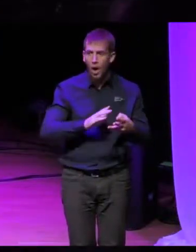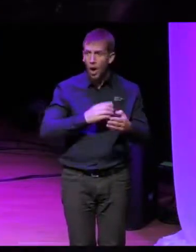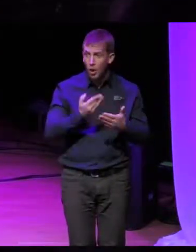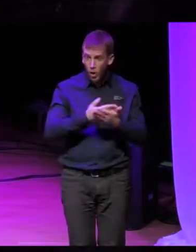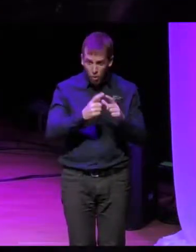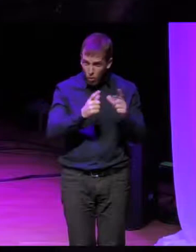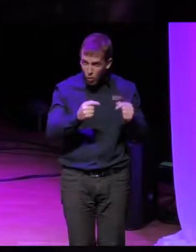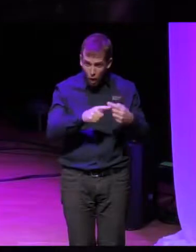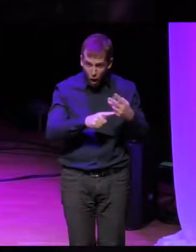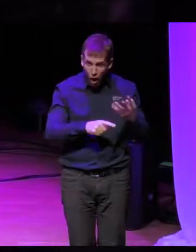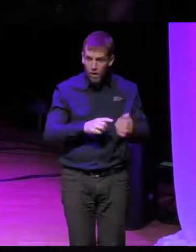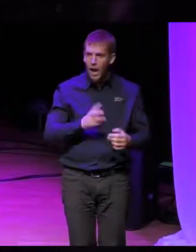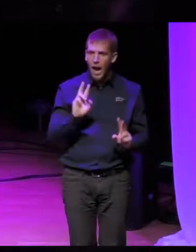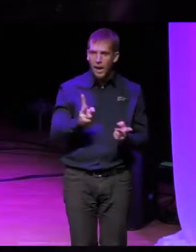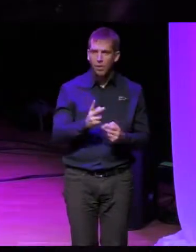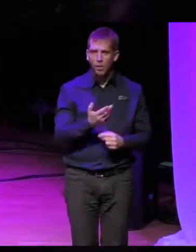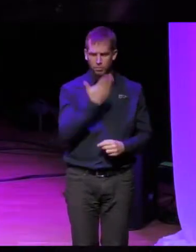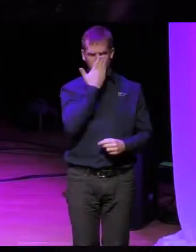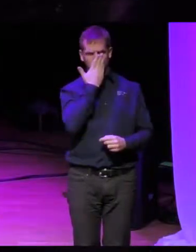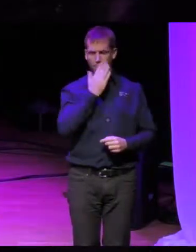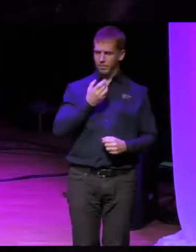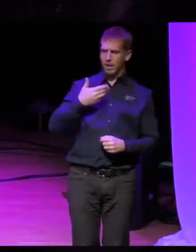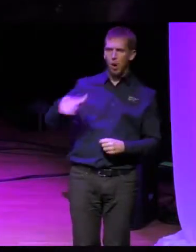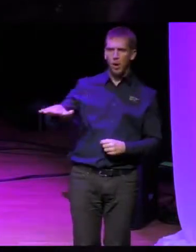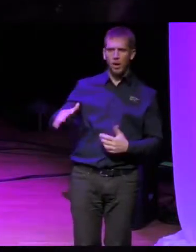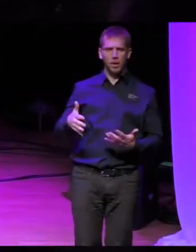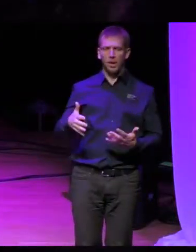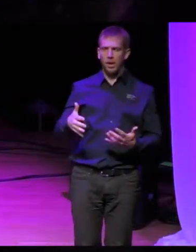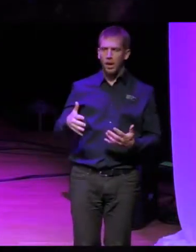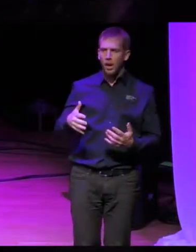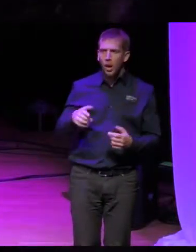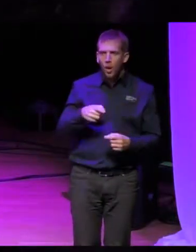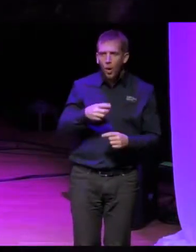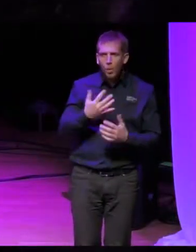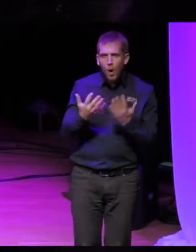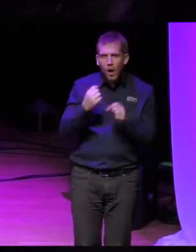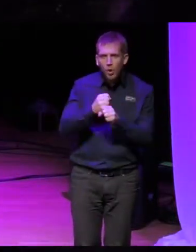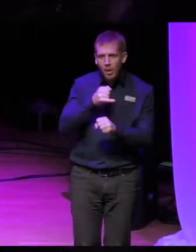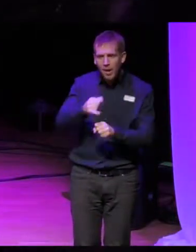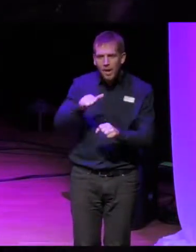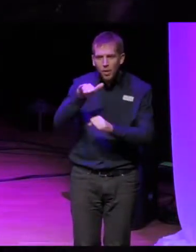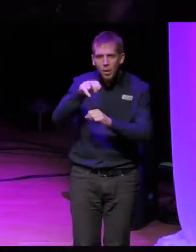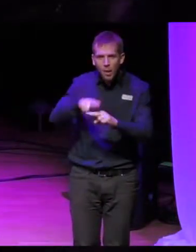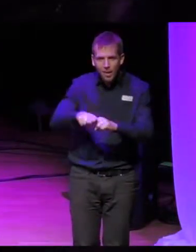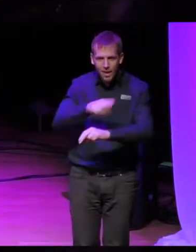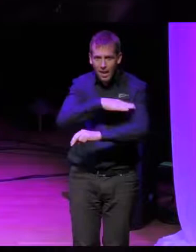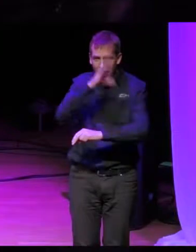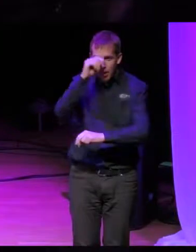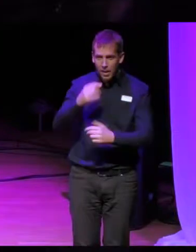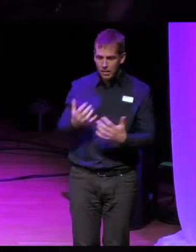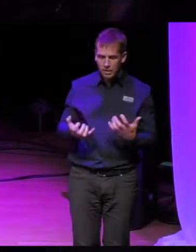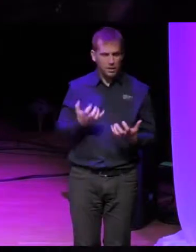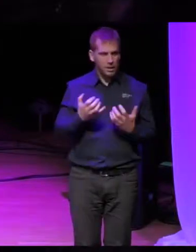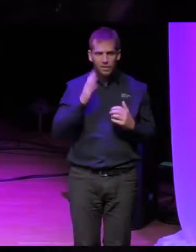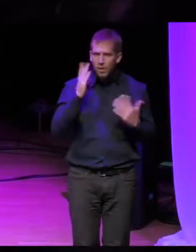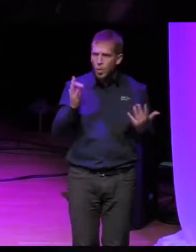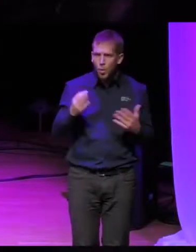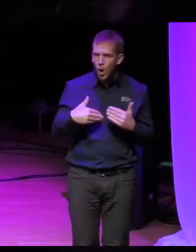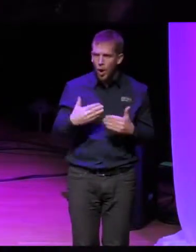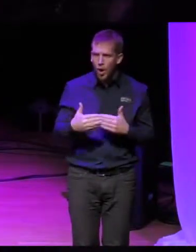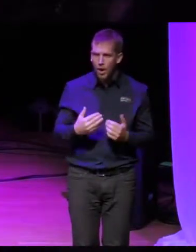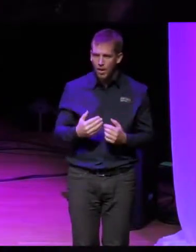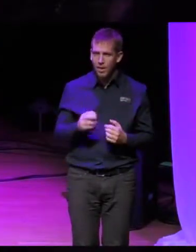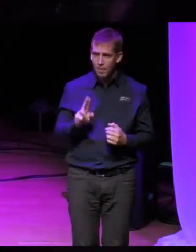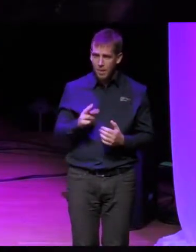chaos and confusion and no guidance for officials at the airport. So there were some really egregious instances of people coming